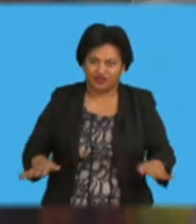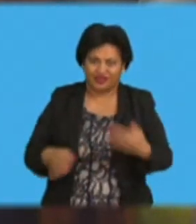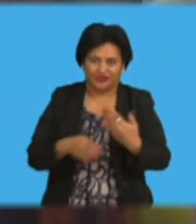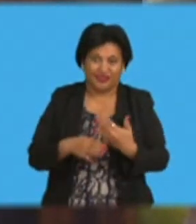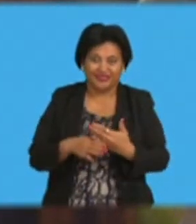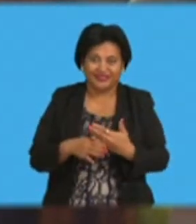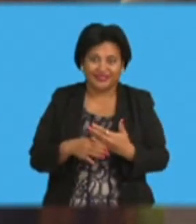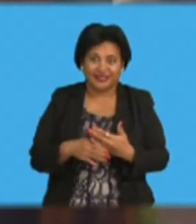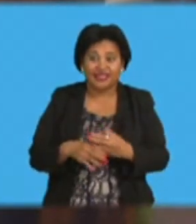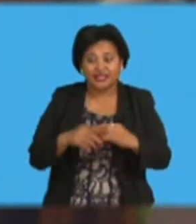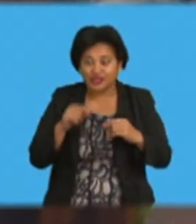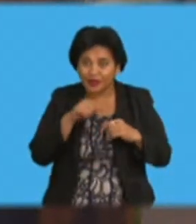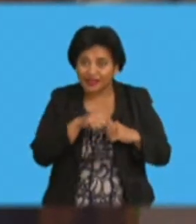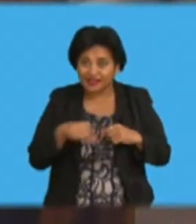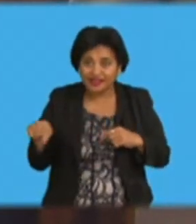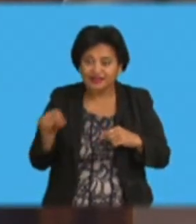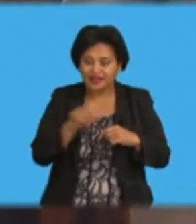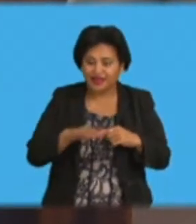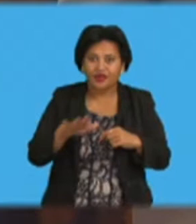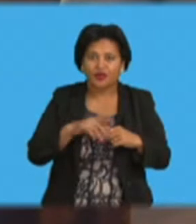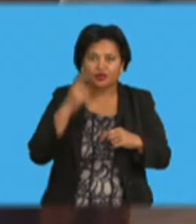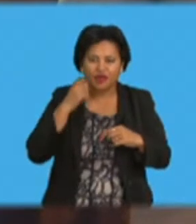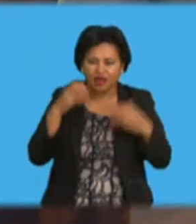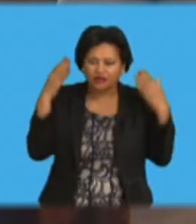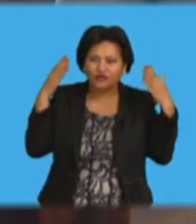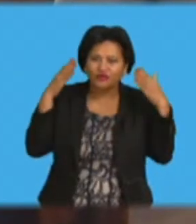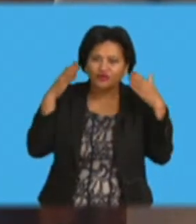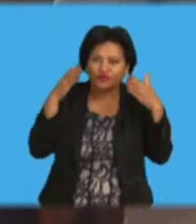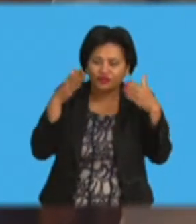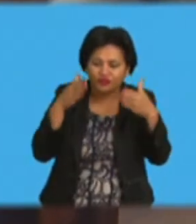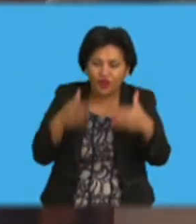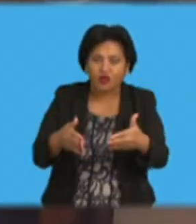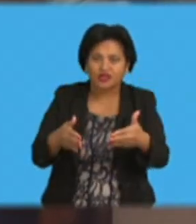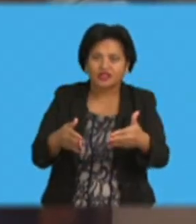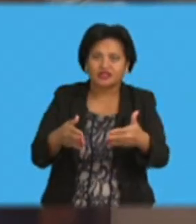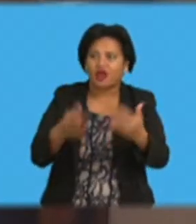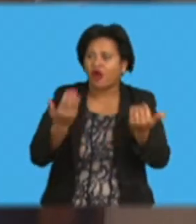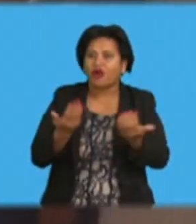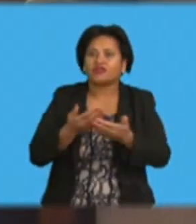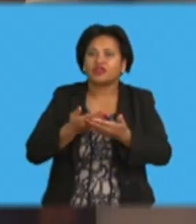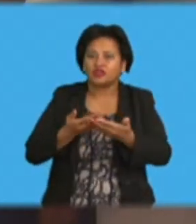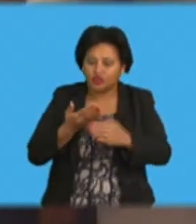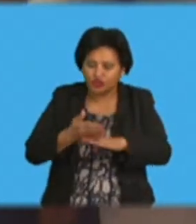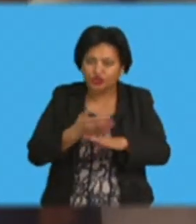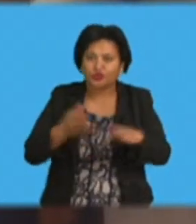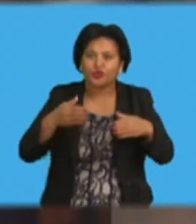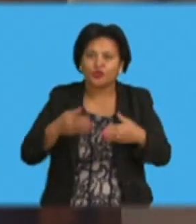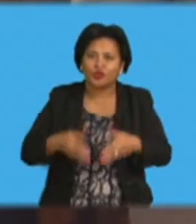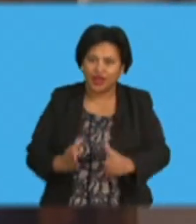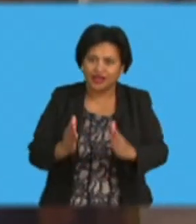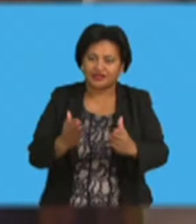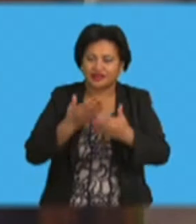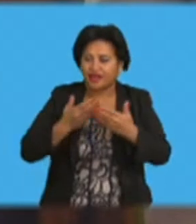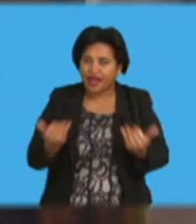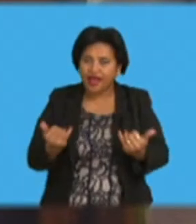these platforms, we want to be able to focus a lot of attention on emerging trends in occupational safety and healthy,